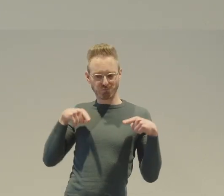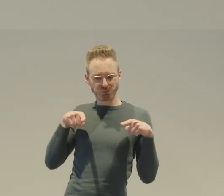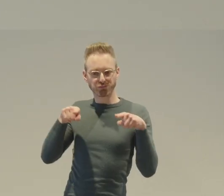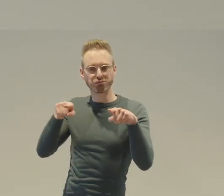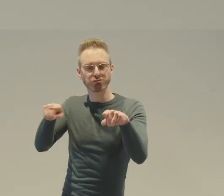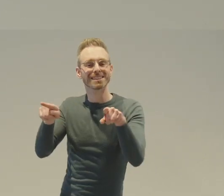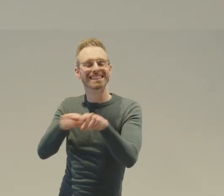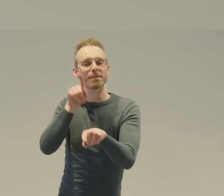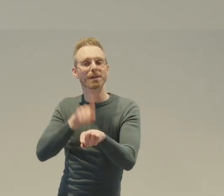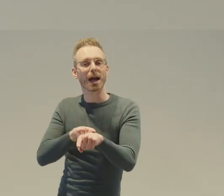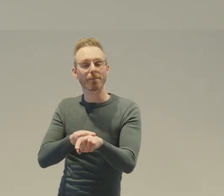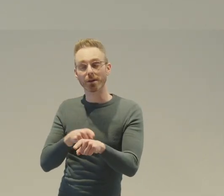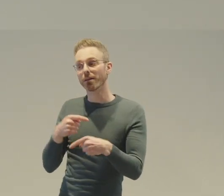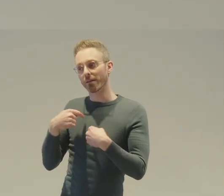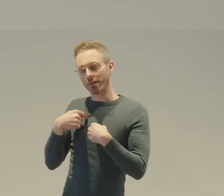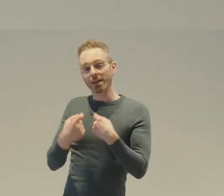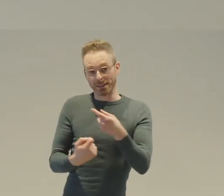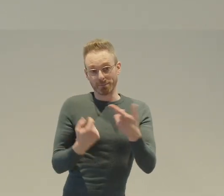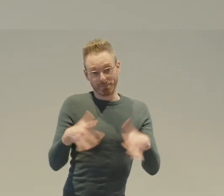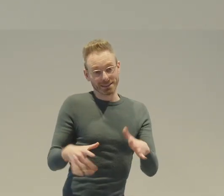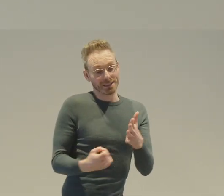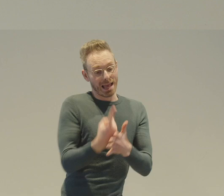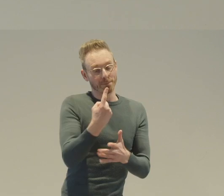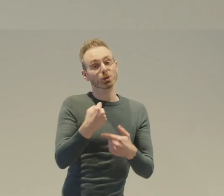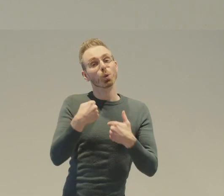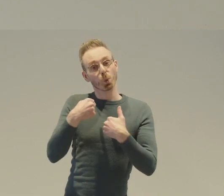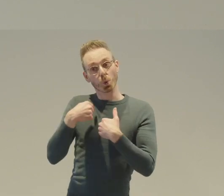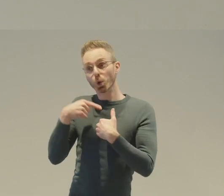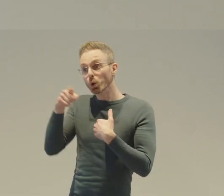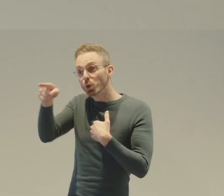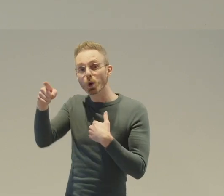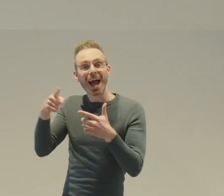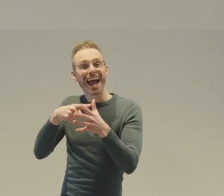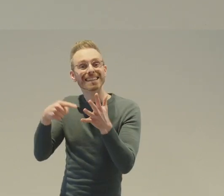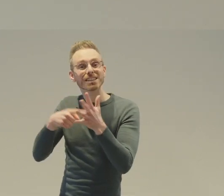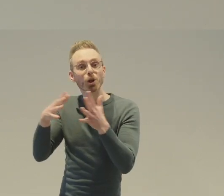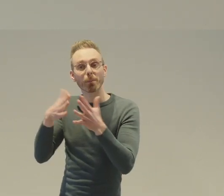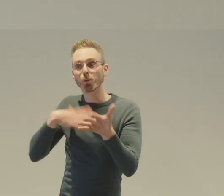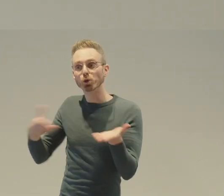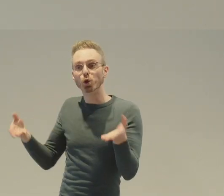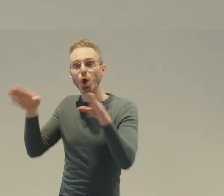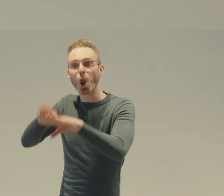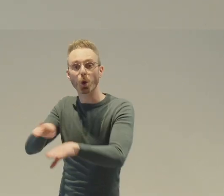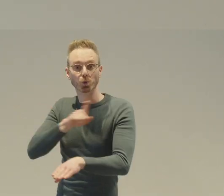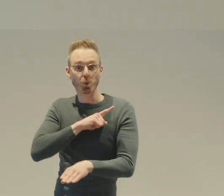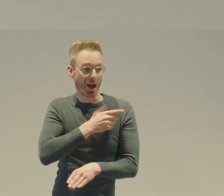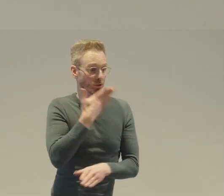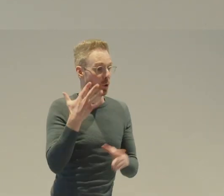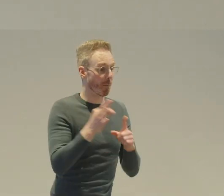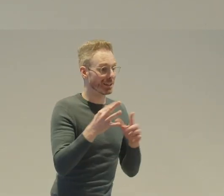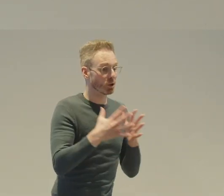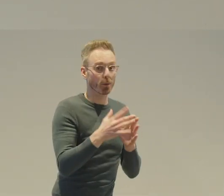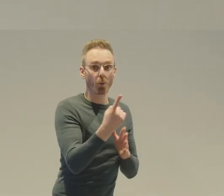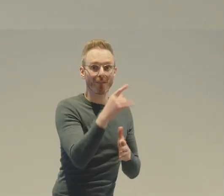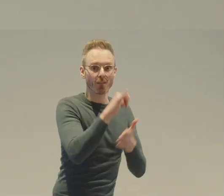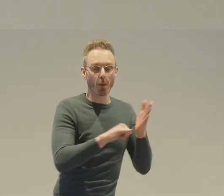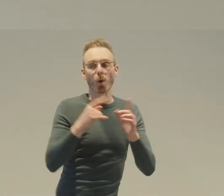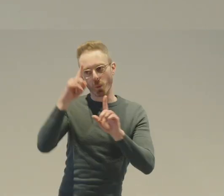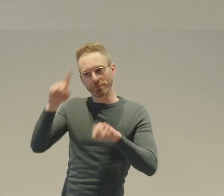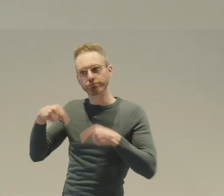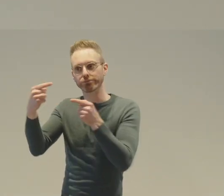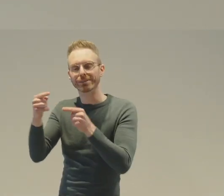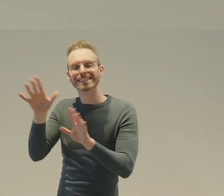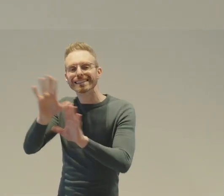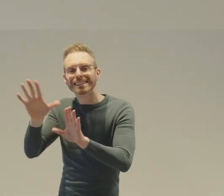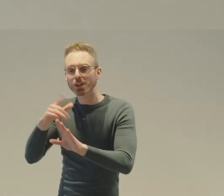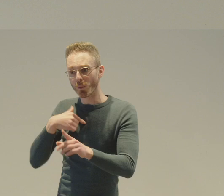we have successfully argued going, please wait, we're just waiting on the the application, it is in process. We applied 3 months